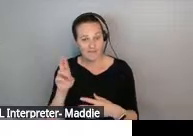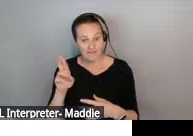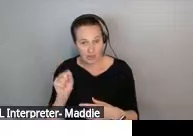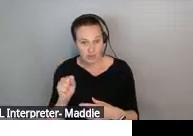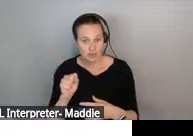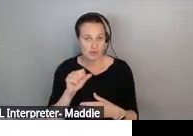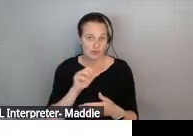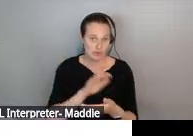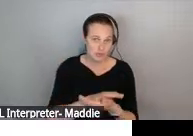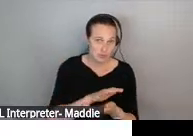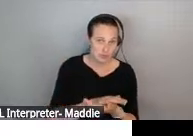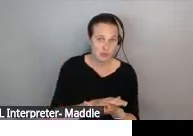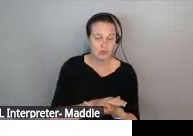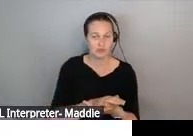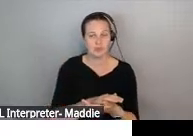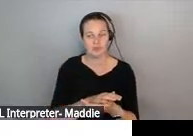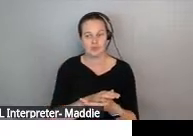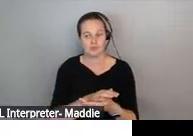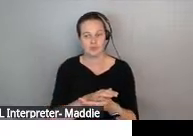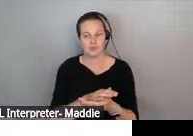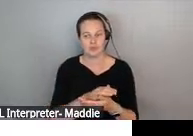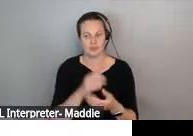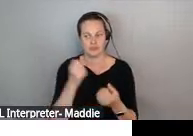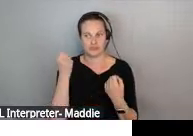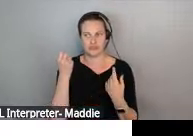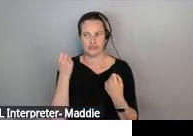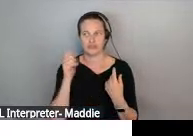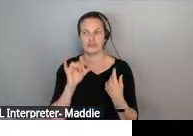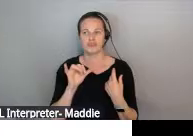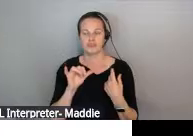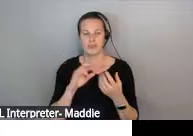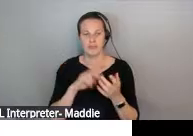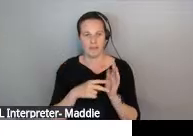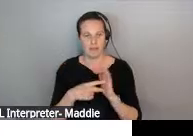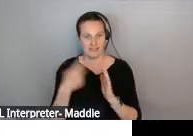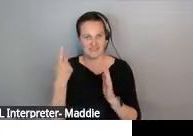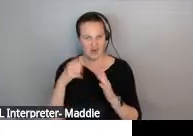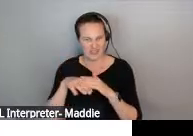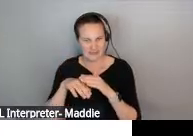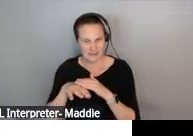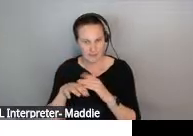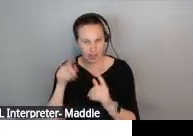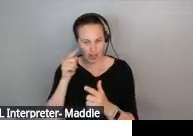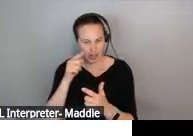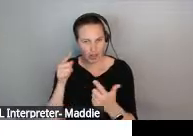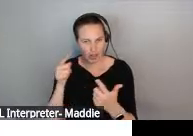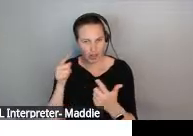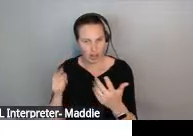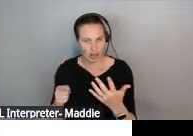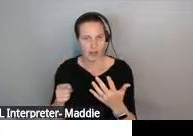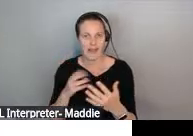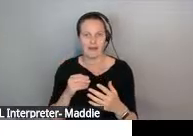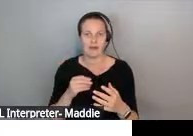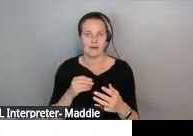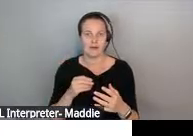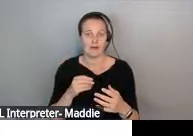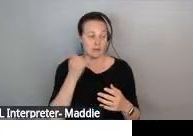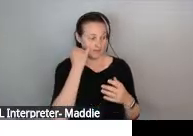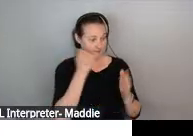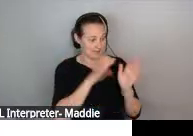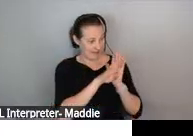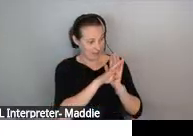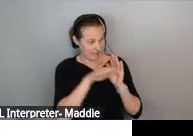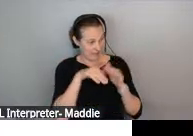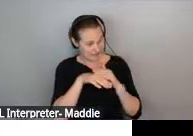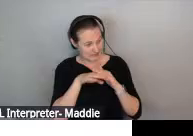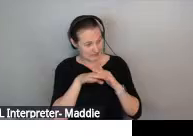with a sense of what it means to make things accessible, and a goal to work towards when you're trying to develop an accessible